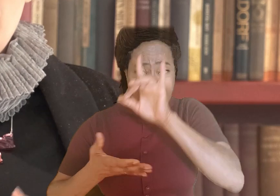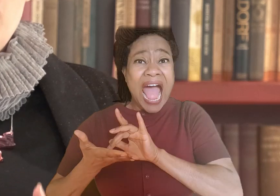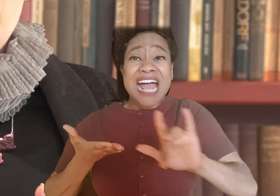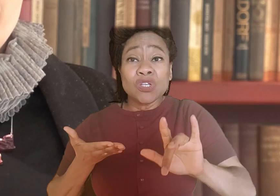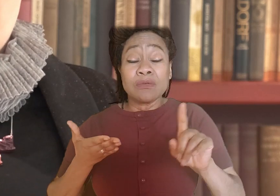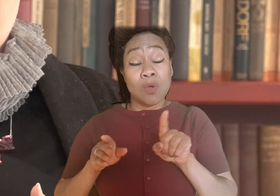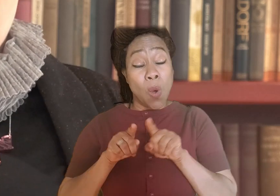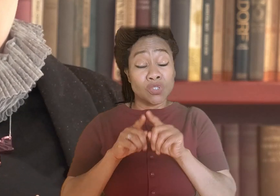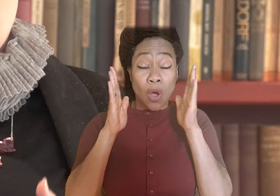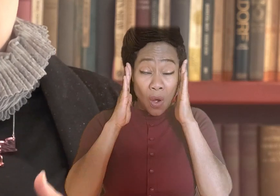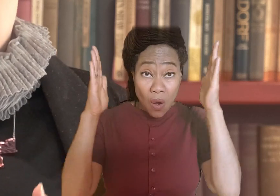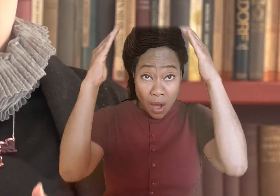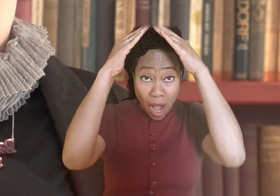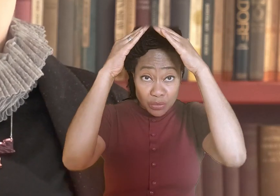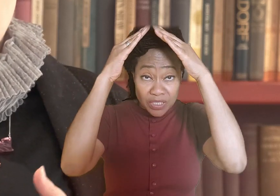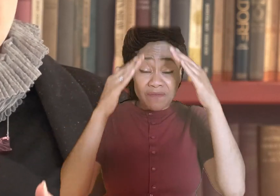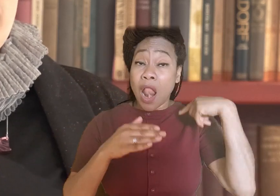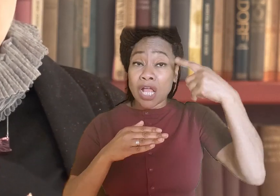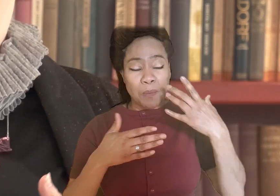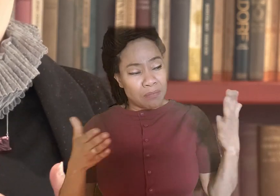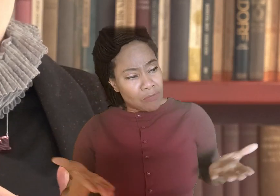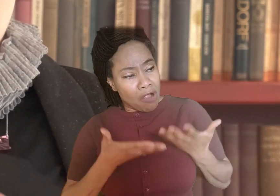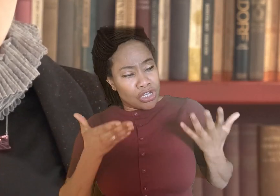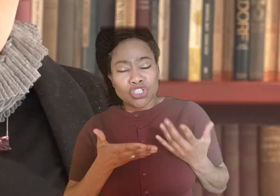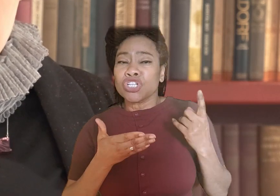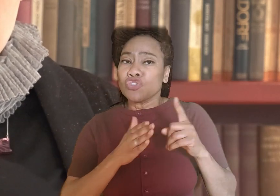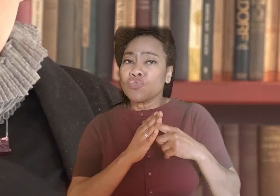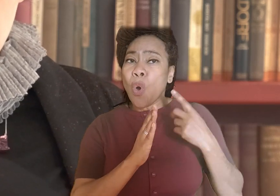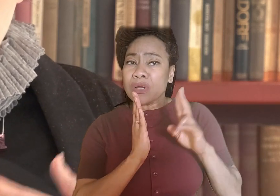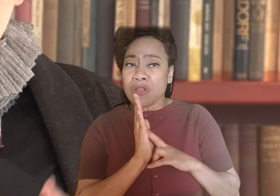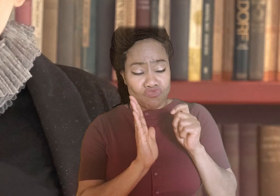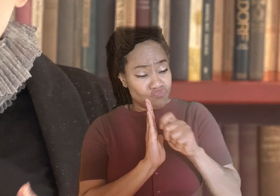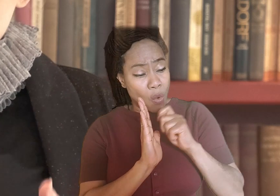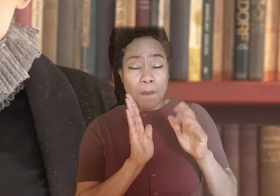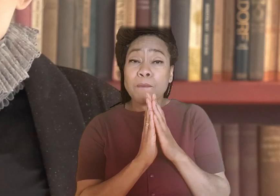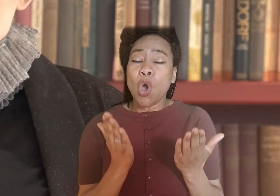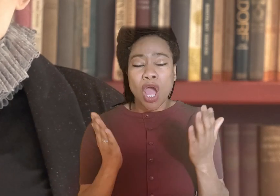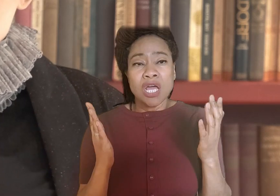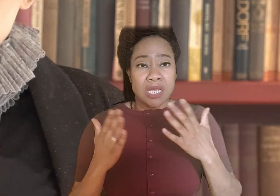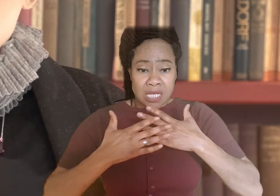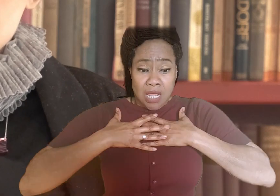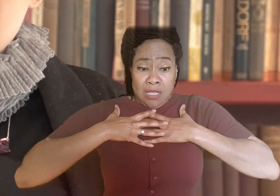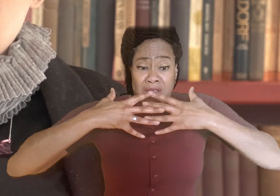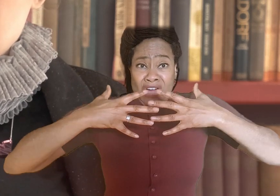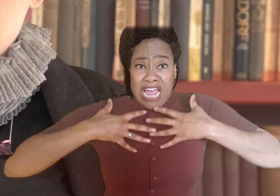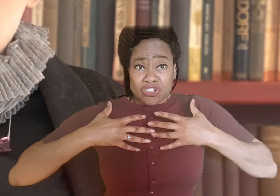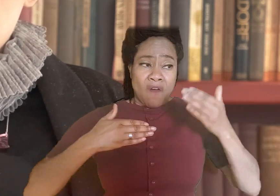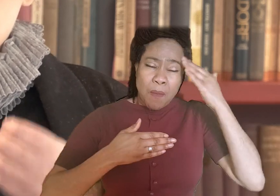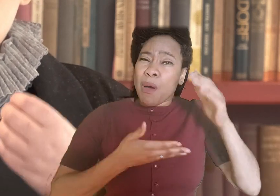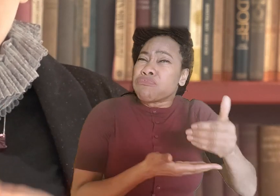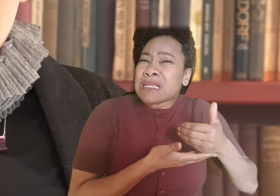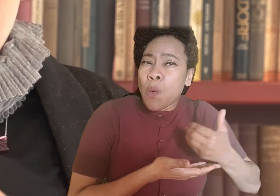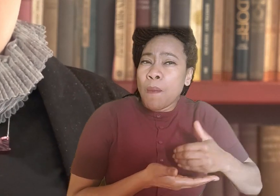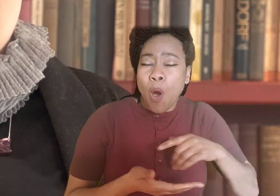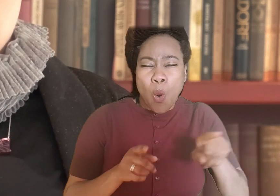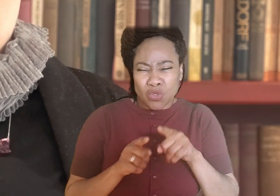London, Jordan wrote Suffocation of the Mother not only to try and protect women, but also denounce the idea of demonic possession,